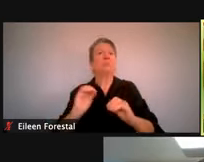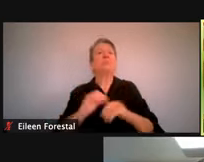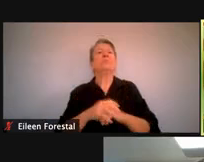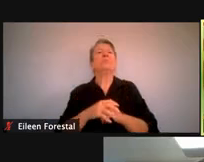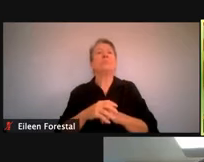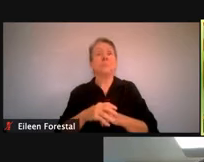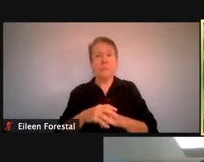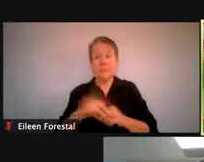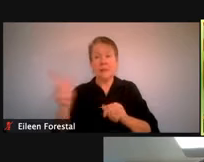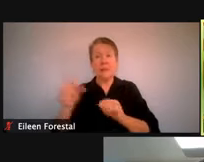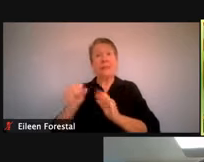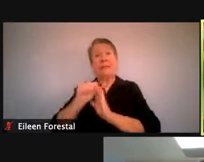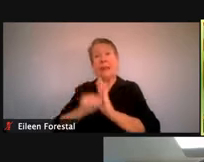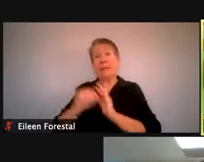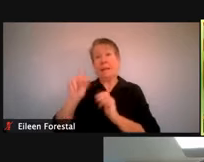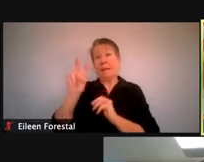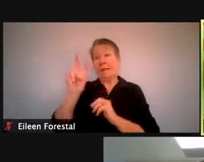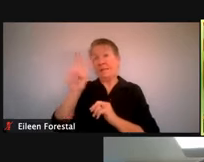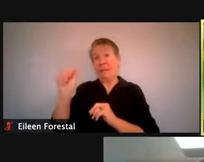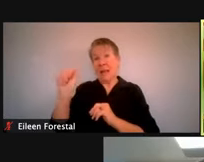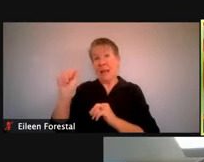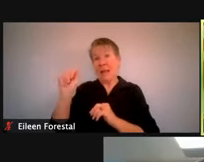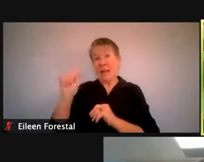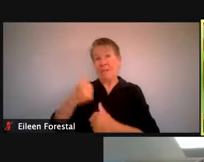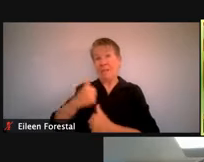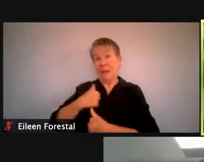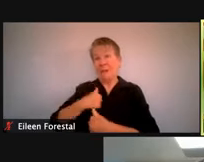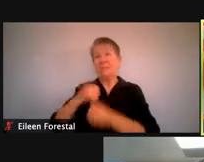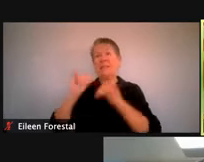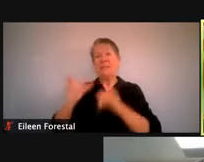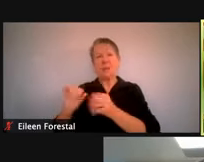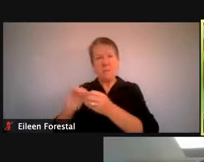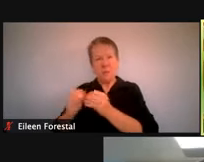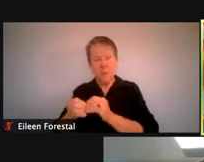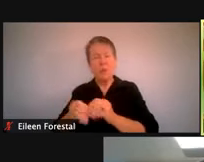remain the same as they do at our psychiatric hospitals.